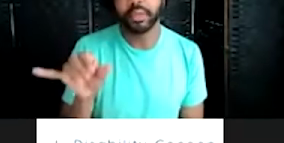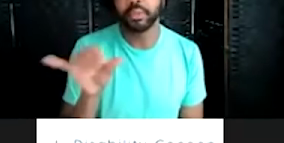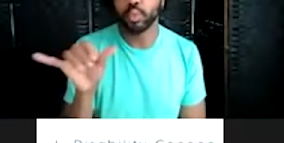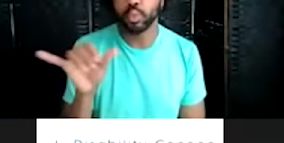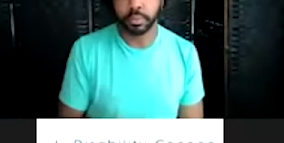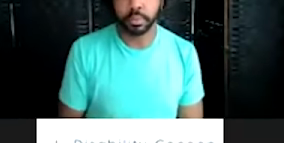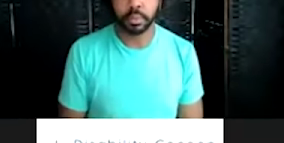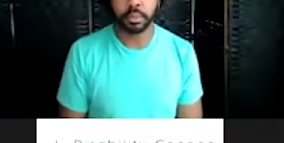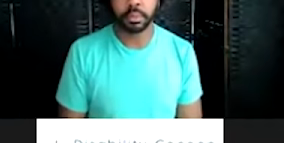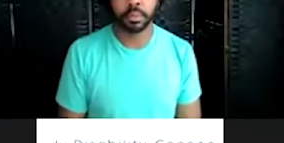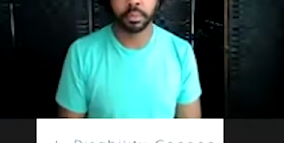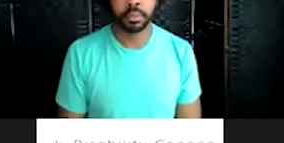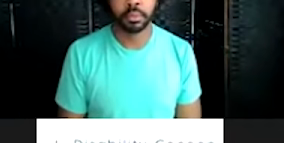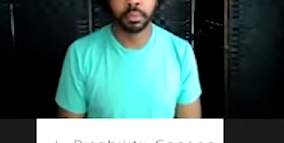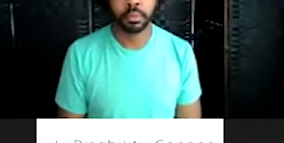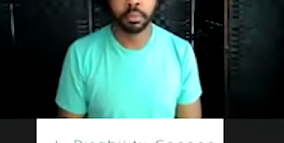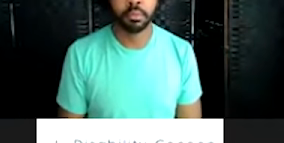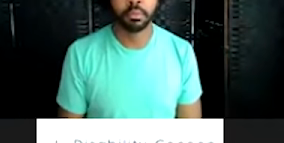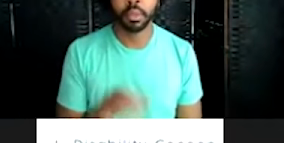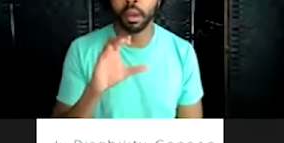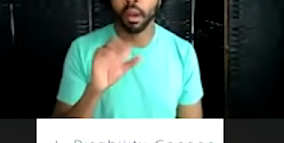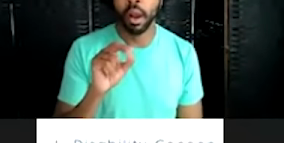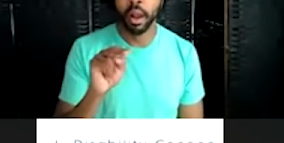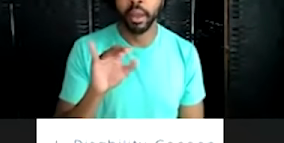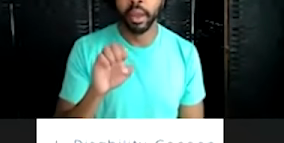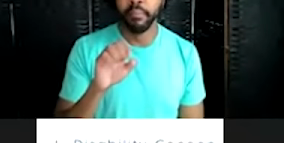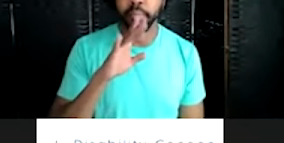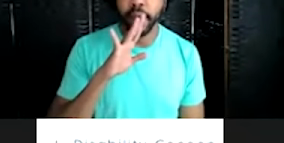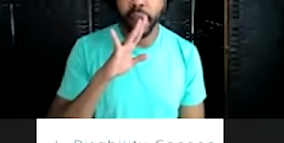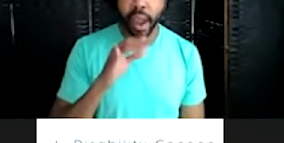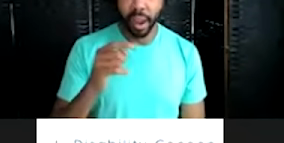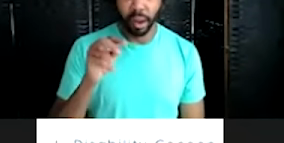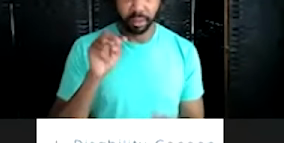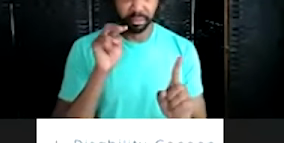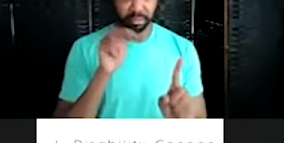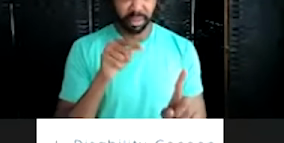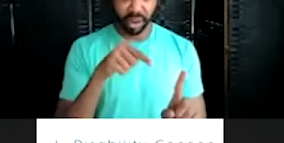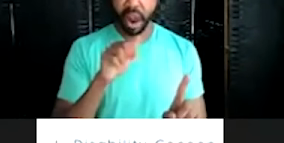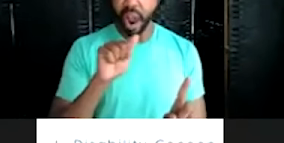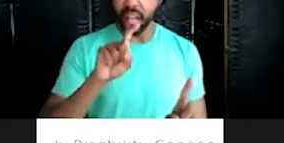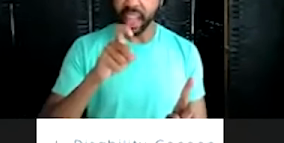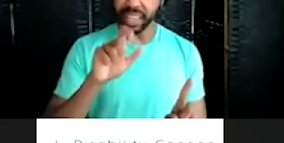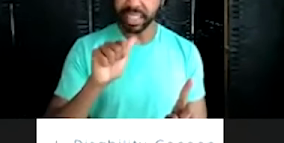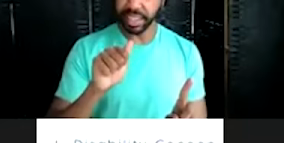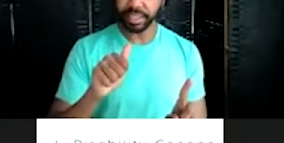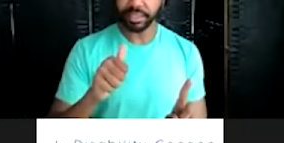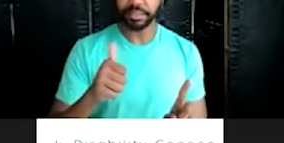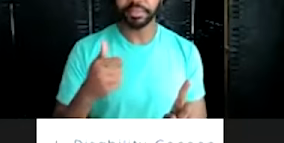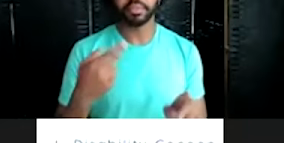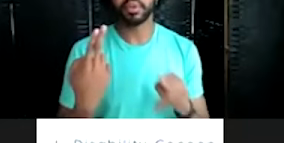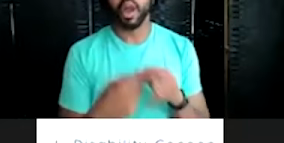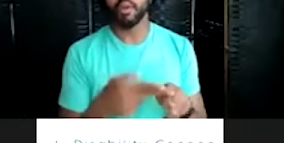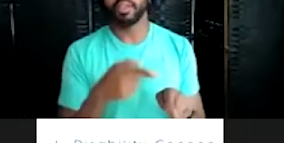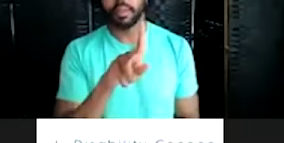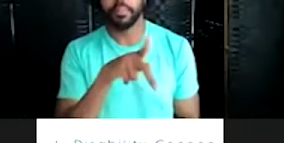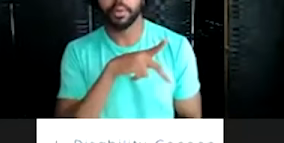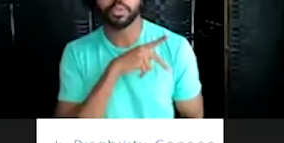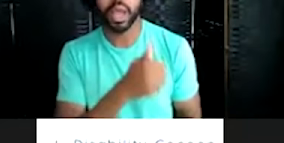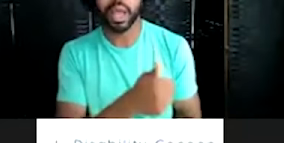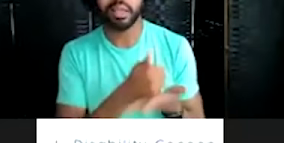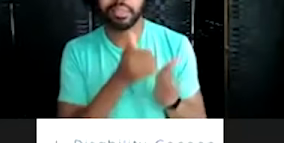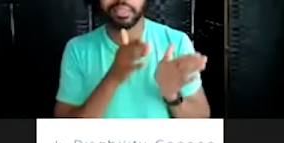yeah, we were taking a look at the Alexa device. You kind of have to think of, or Richard called it a personal assistant earlier. And so, I mean, you literally